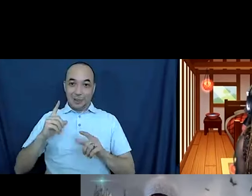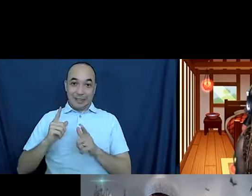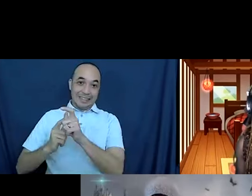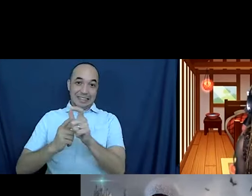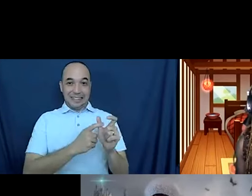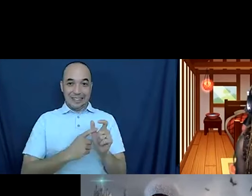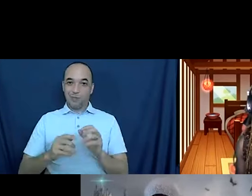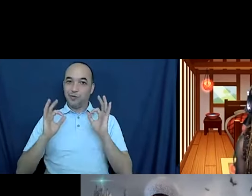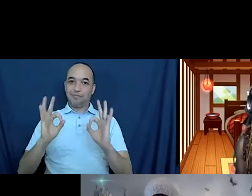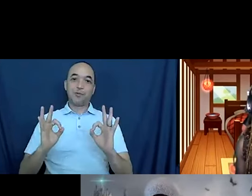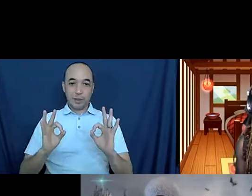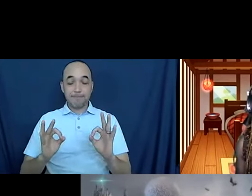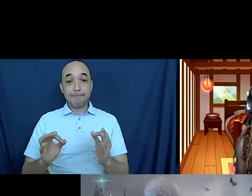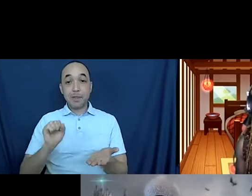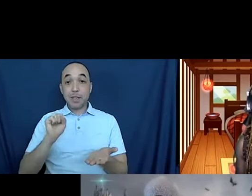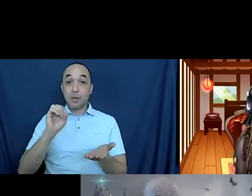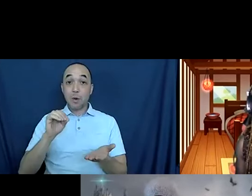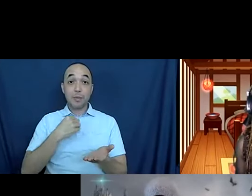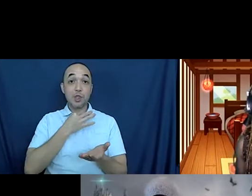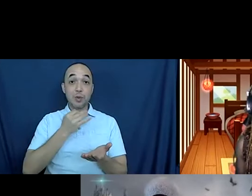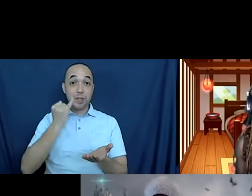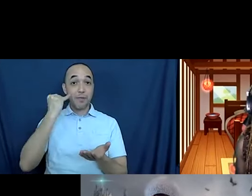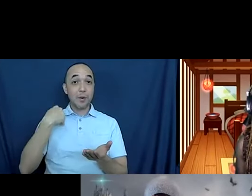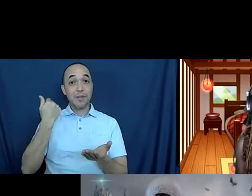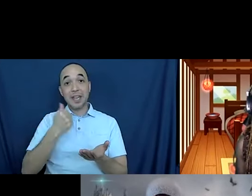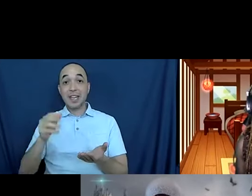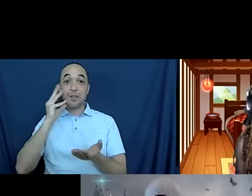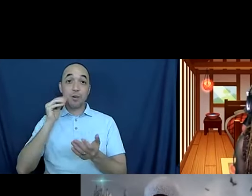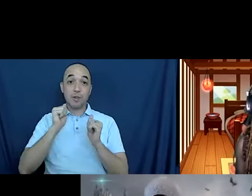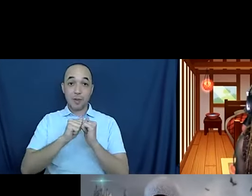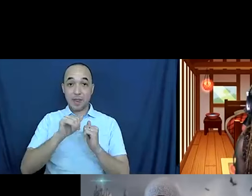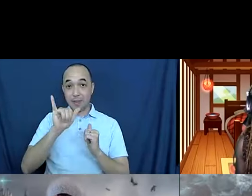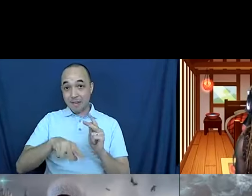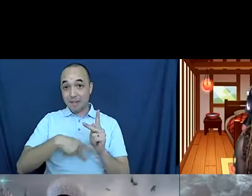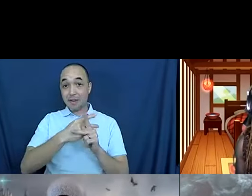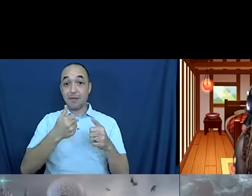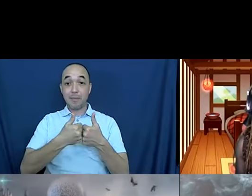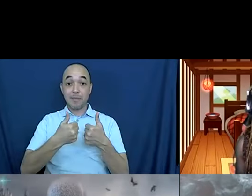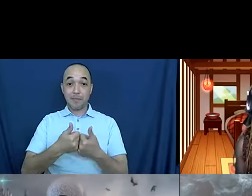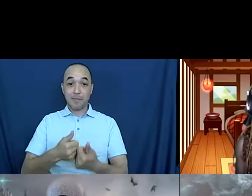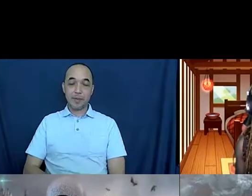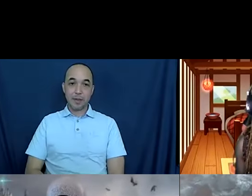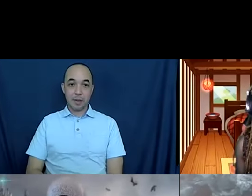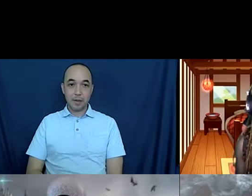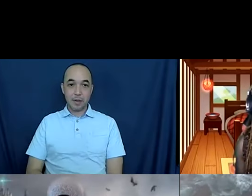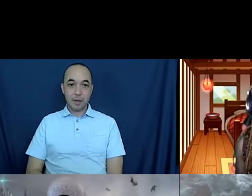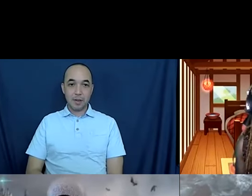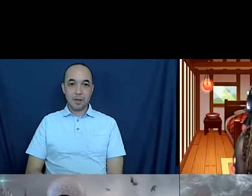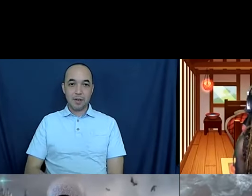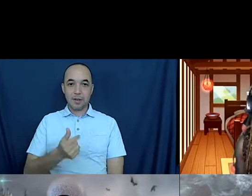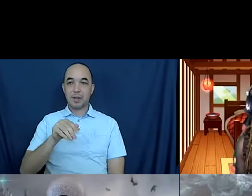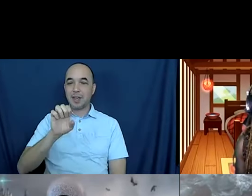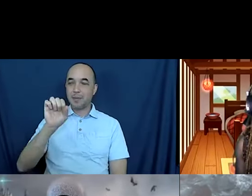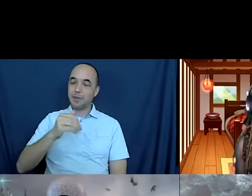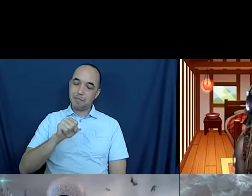great. And have you guys had any experience with doing those kinds of games? Yeah, my mother absolutely loves